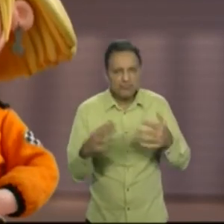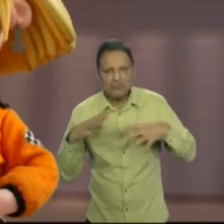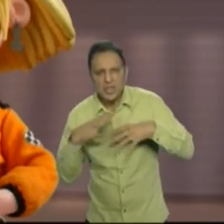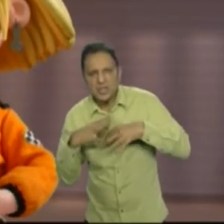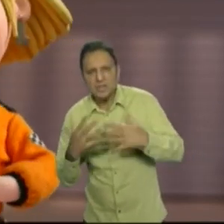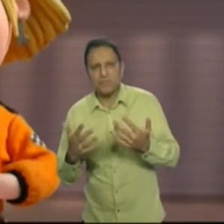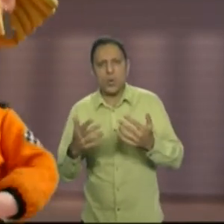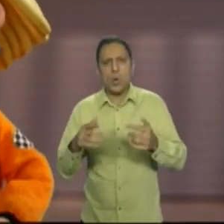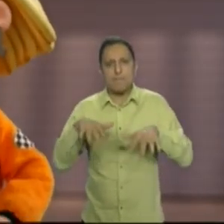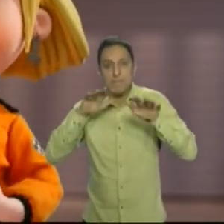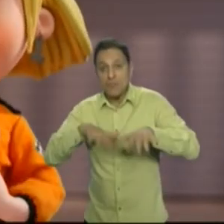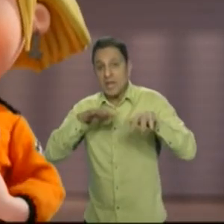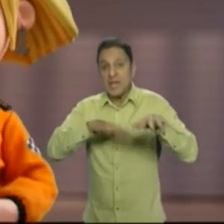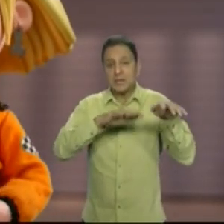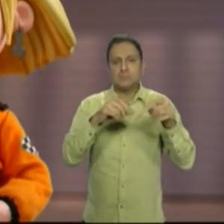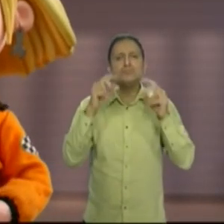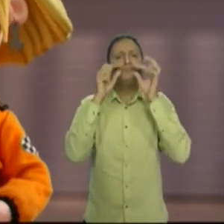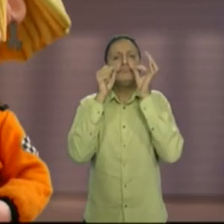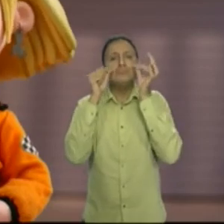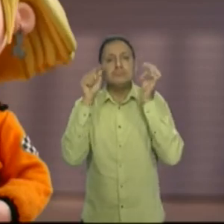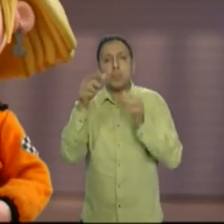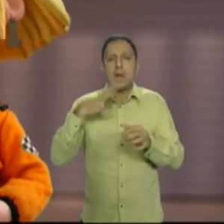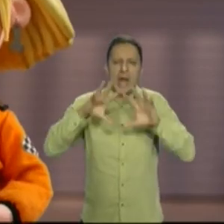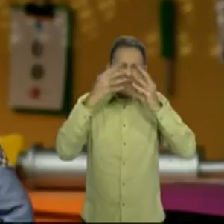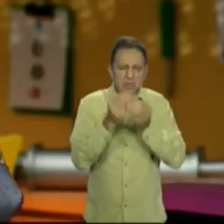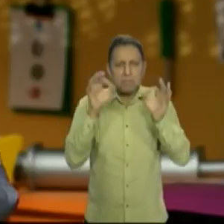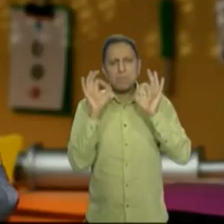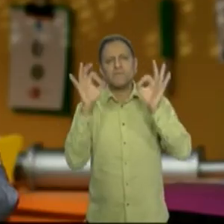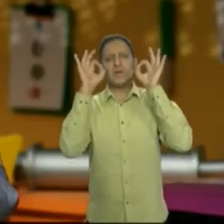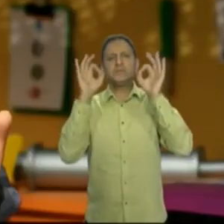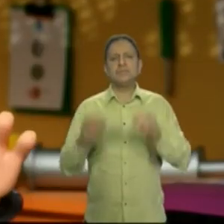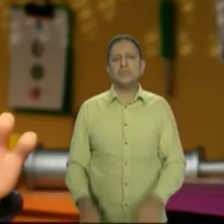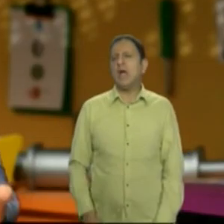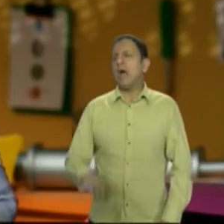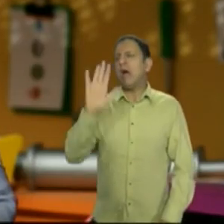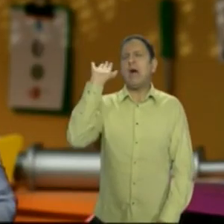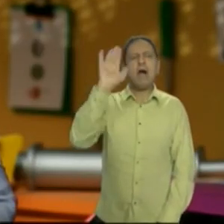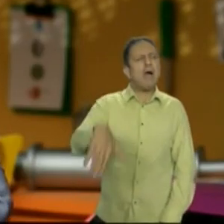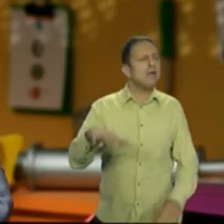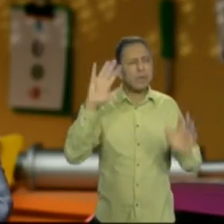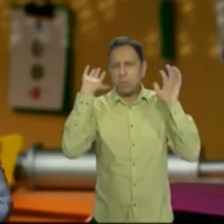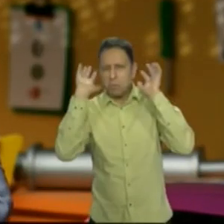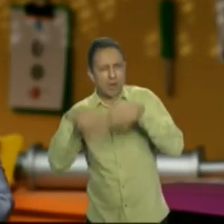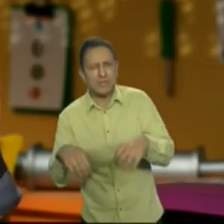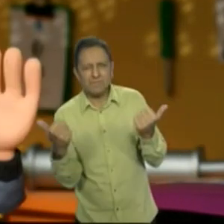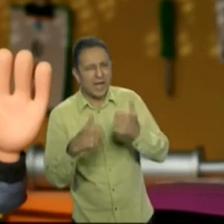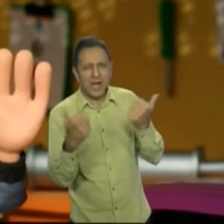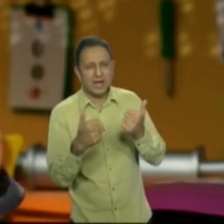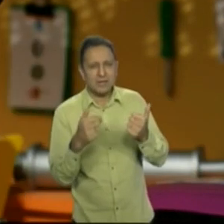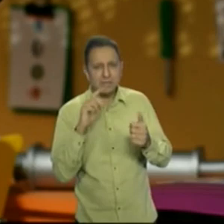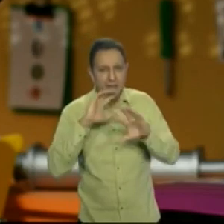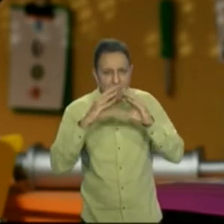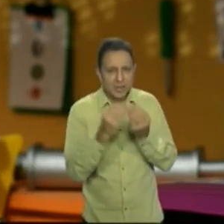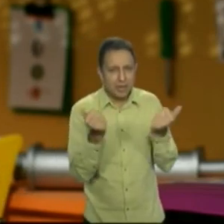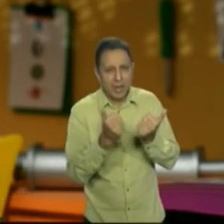the parade. Now, Mr. Carburetor wants everything to be perfect. Don't worry, Marcia, love. It'll all be fine, and the cars will be gleaming